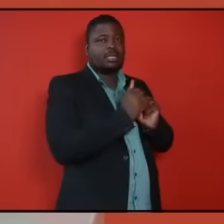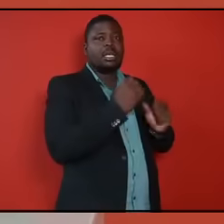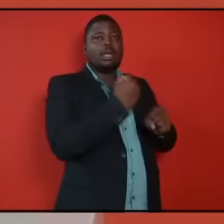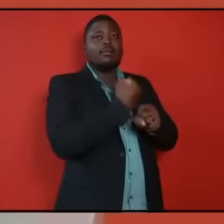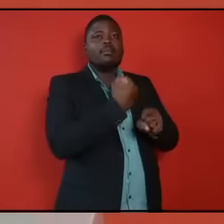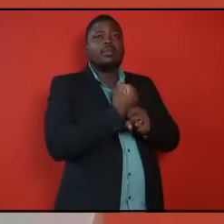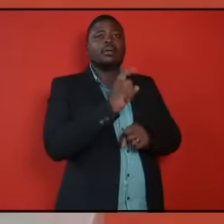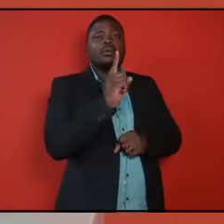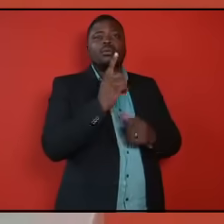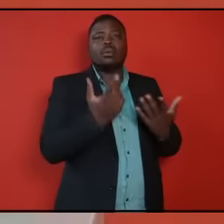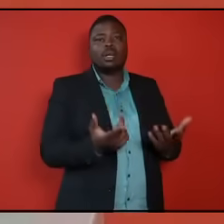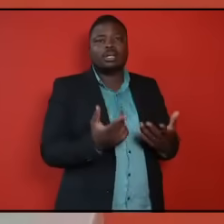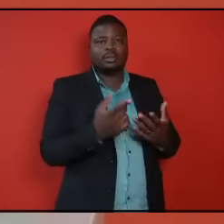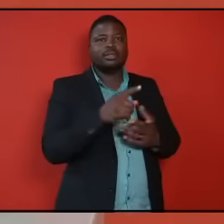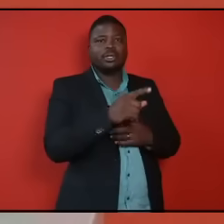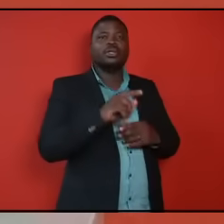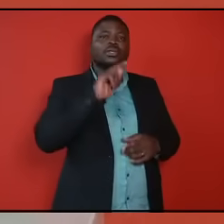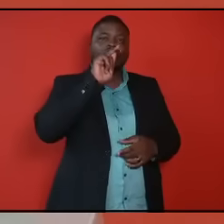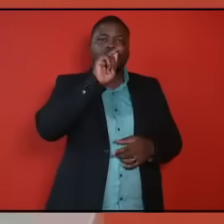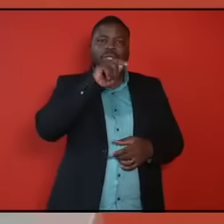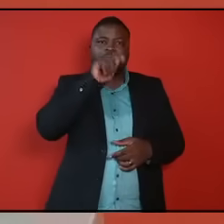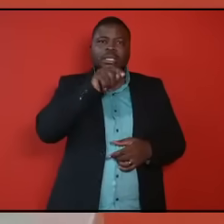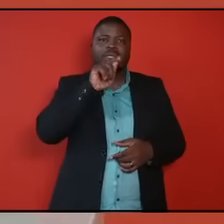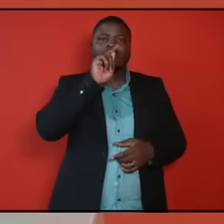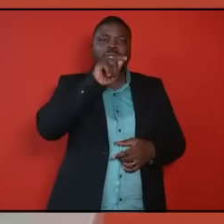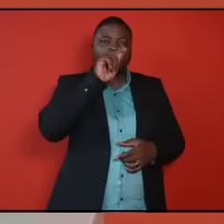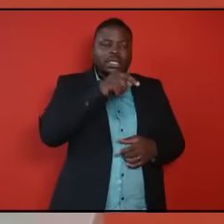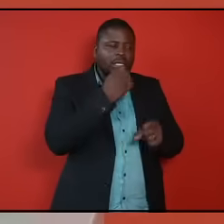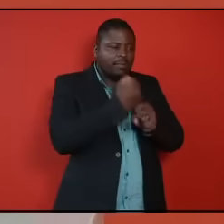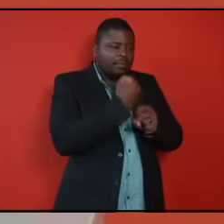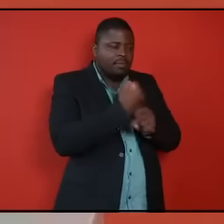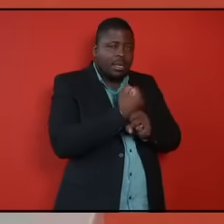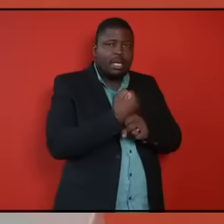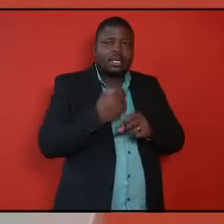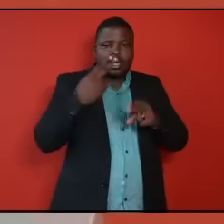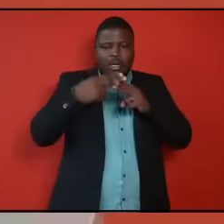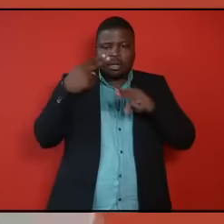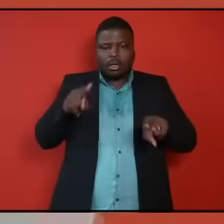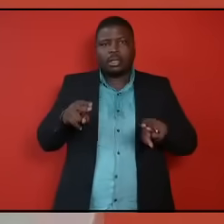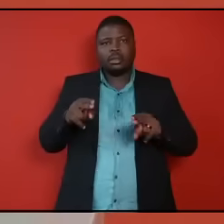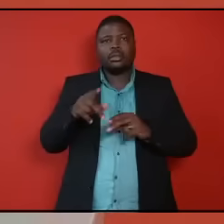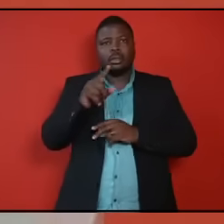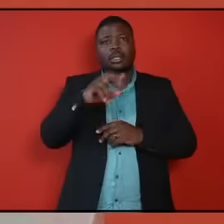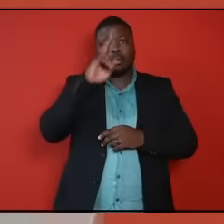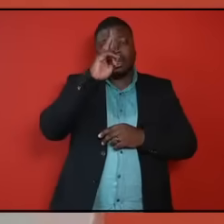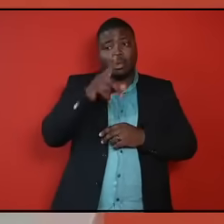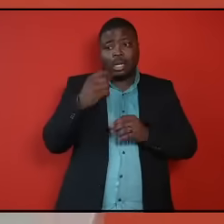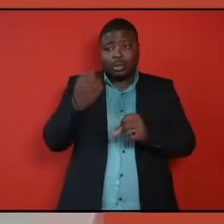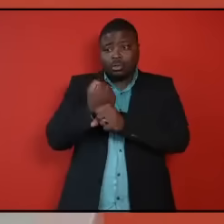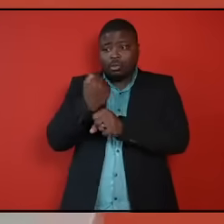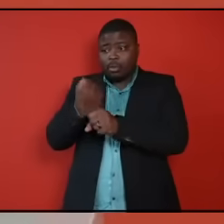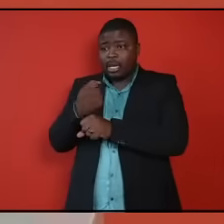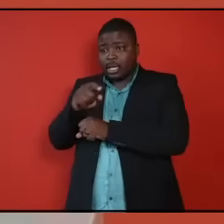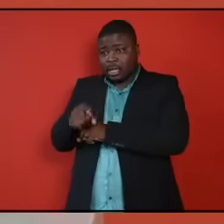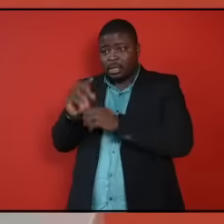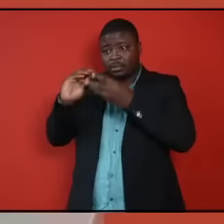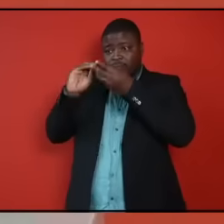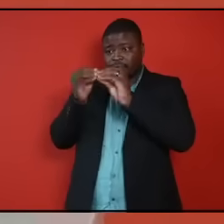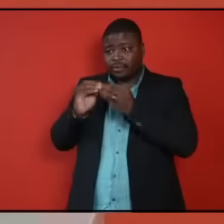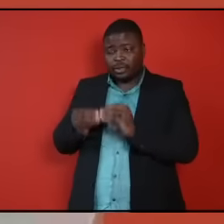Those chickens that lay eggs are very expensive. To do that chicken run is very